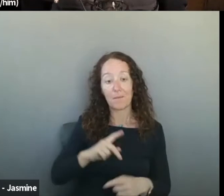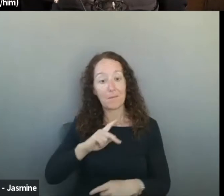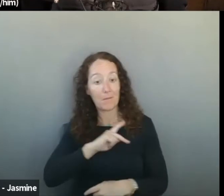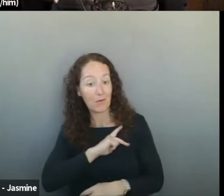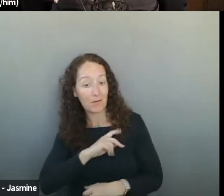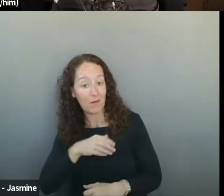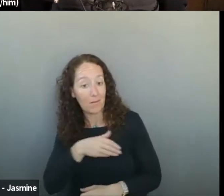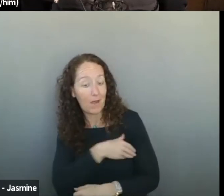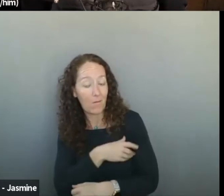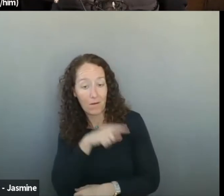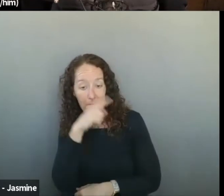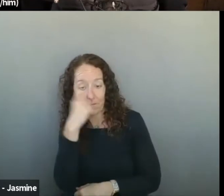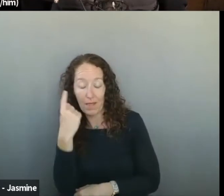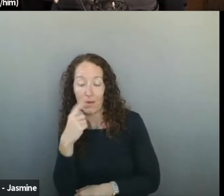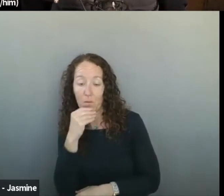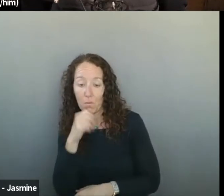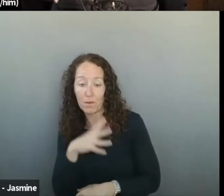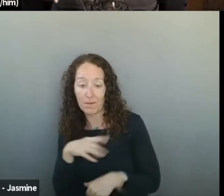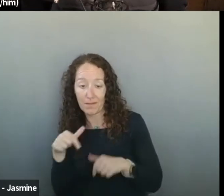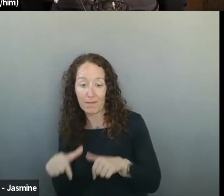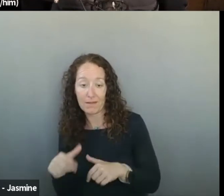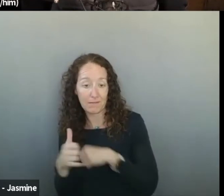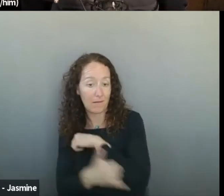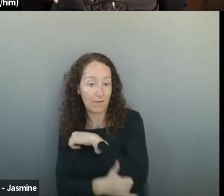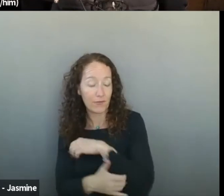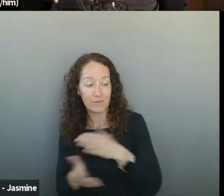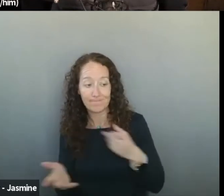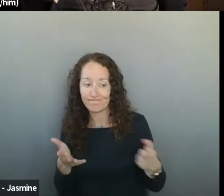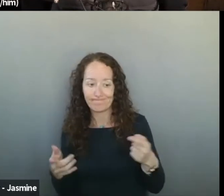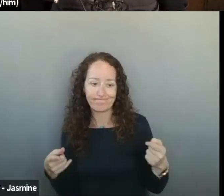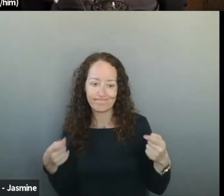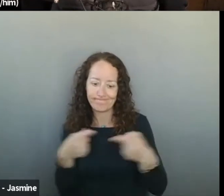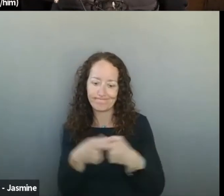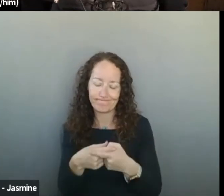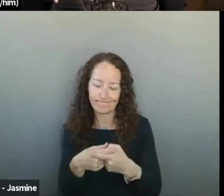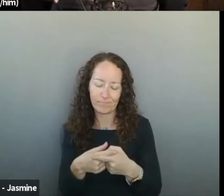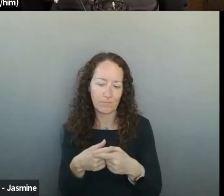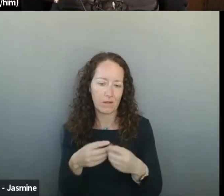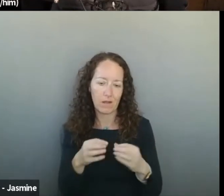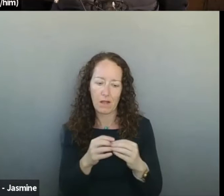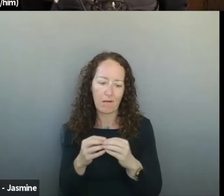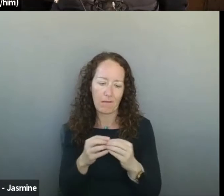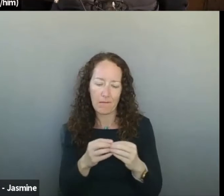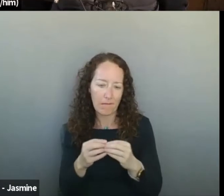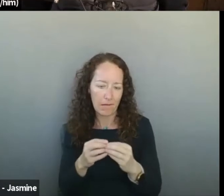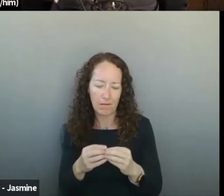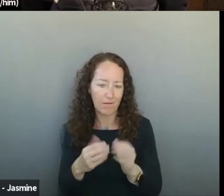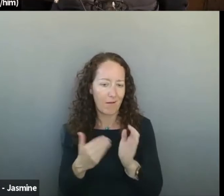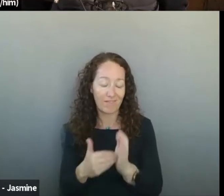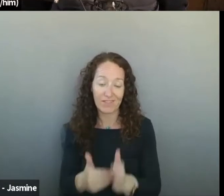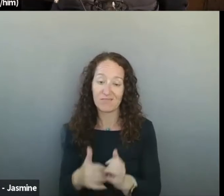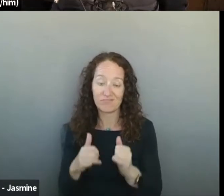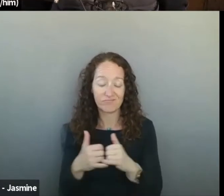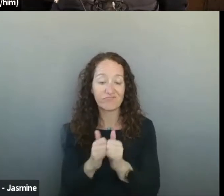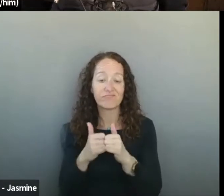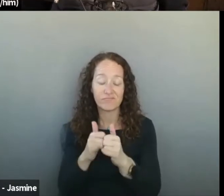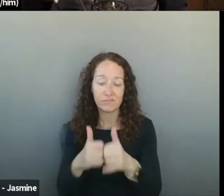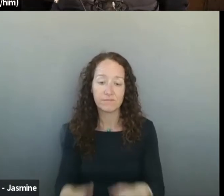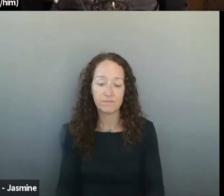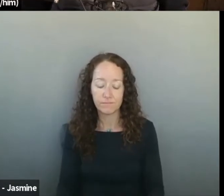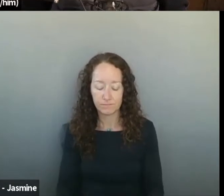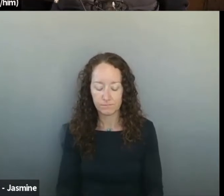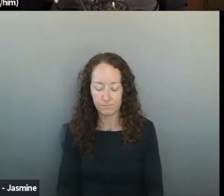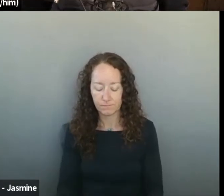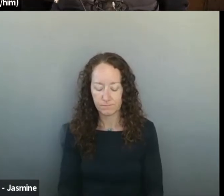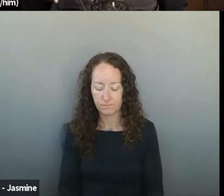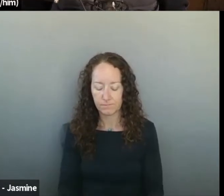as a Black woman in this country, comes up against that a lot. Many of us have these great ideas